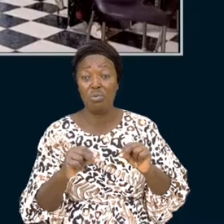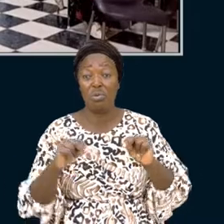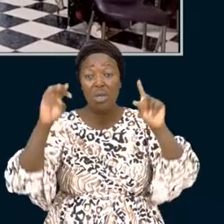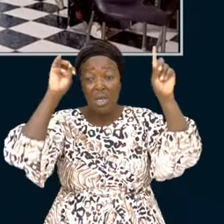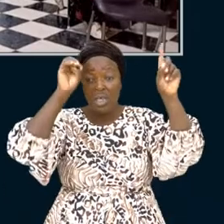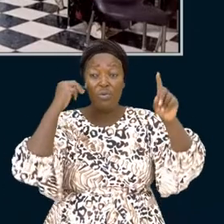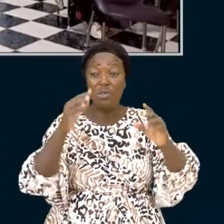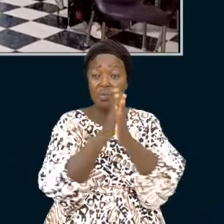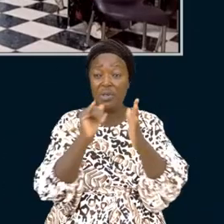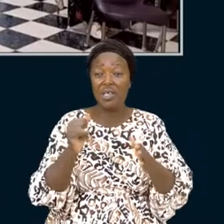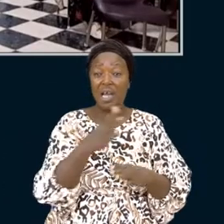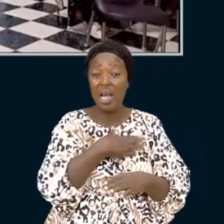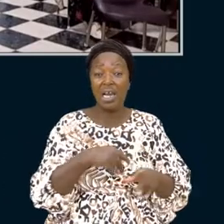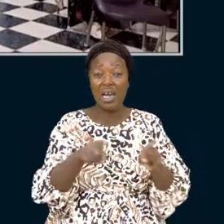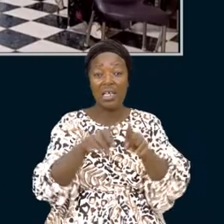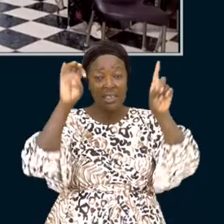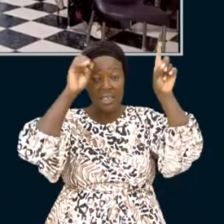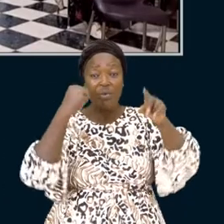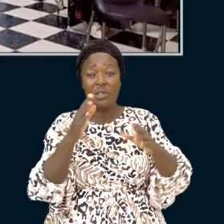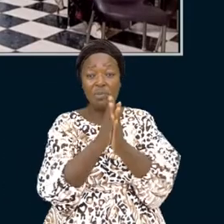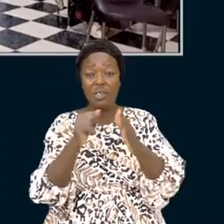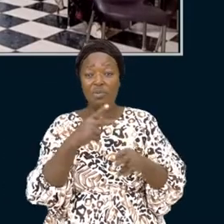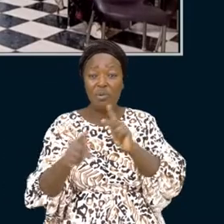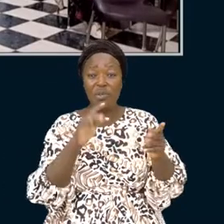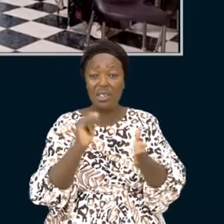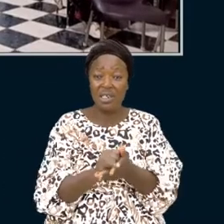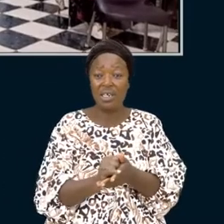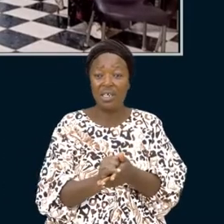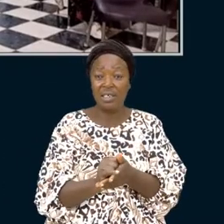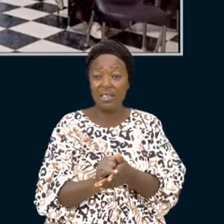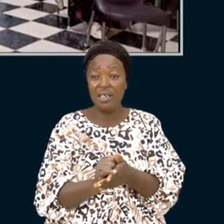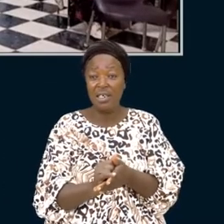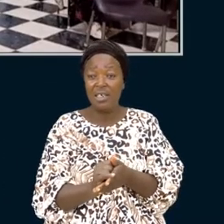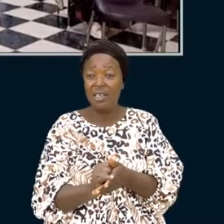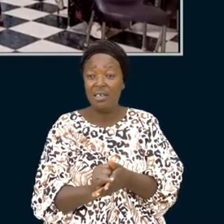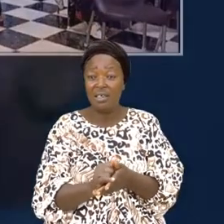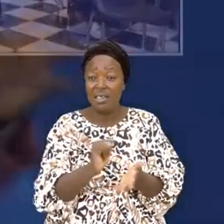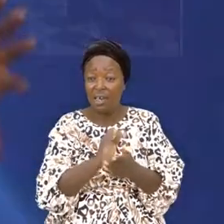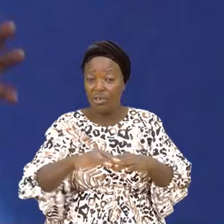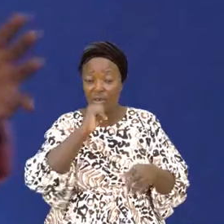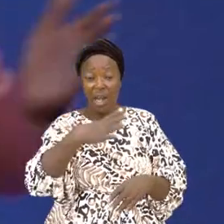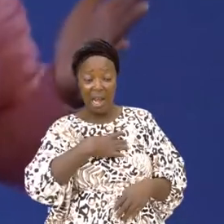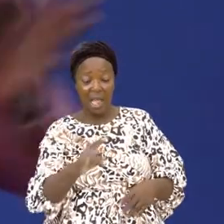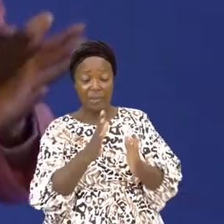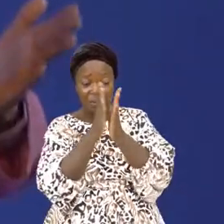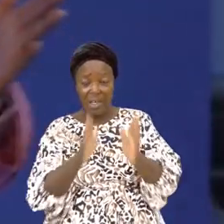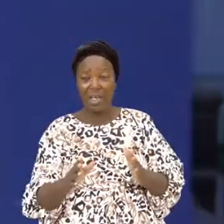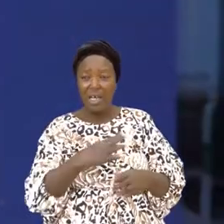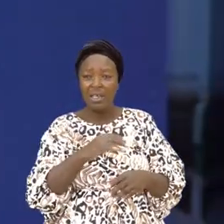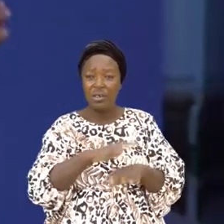was praying, the people that didn't like prayer, and they didn't like the fact that he's